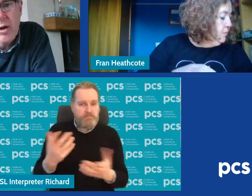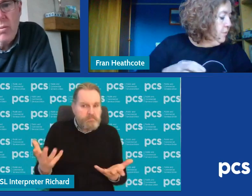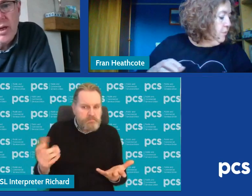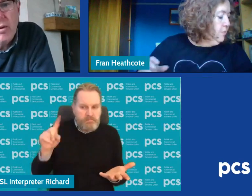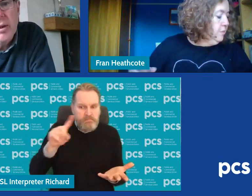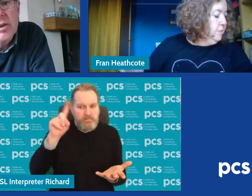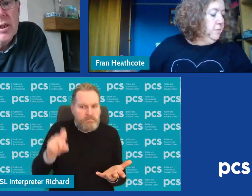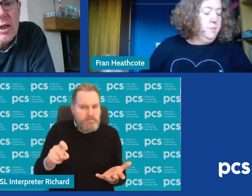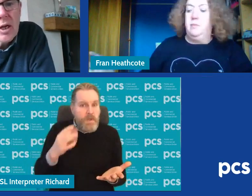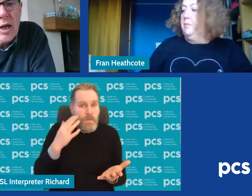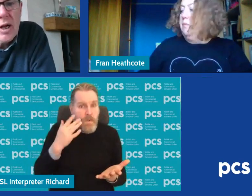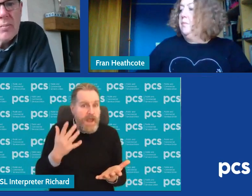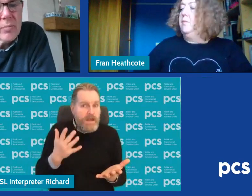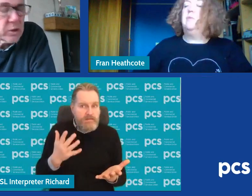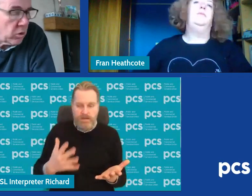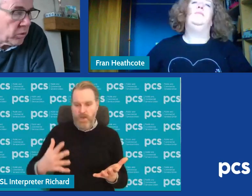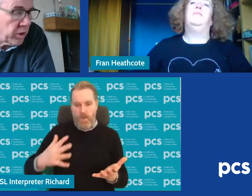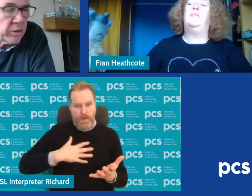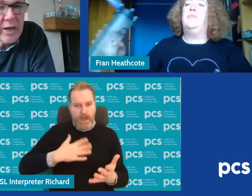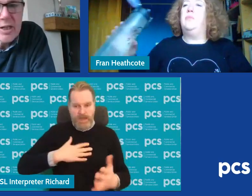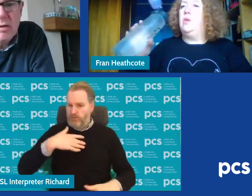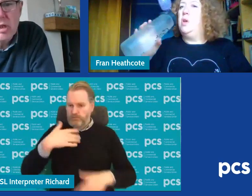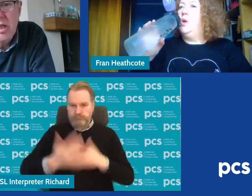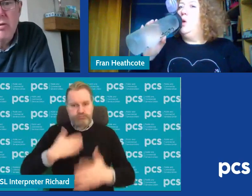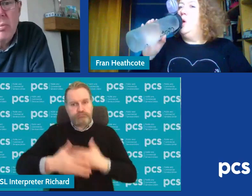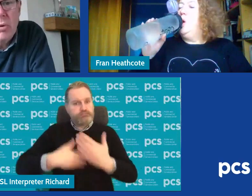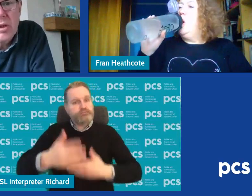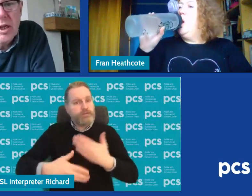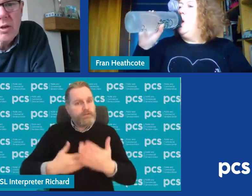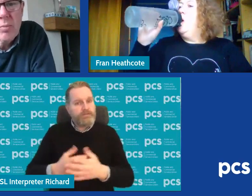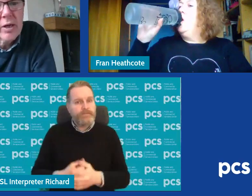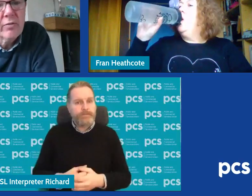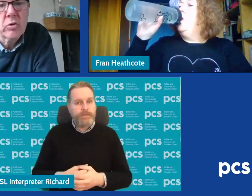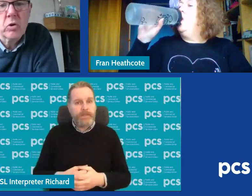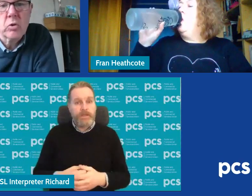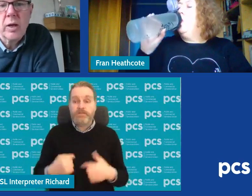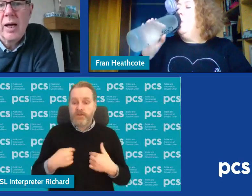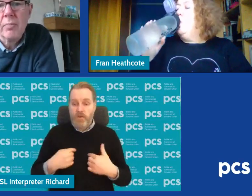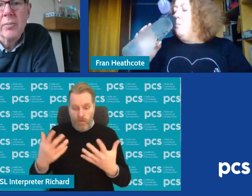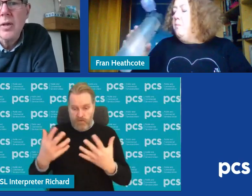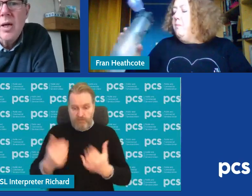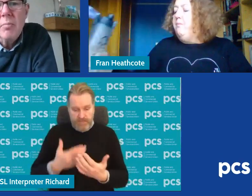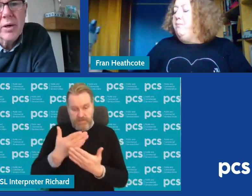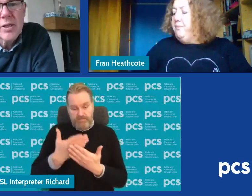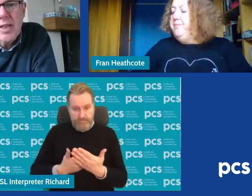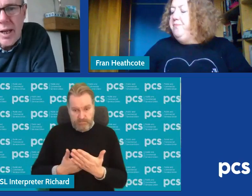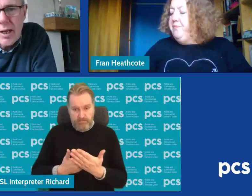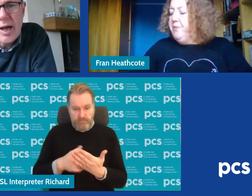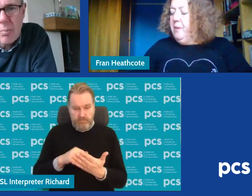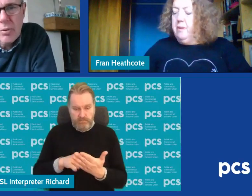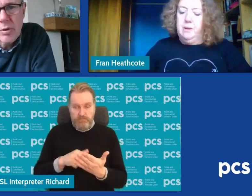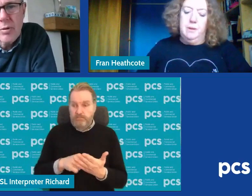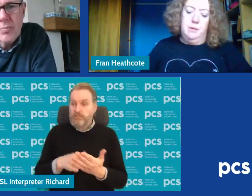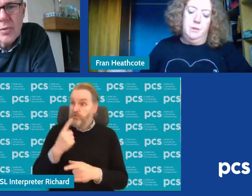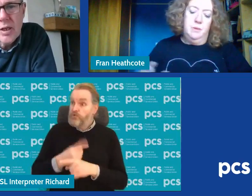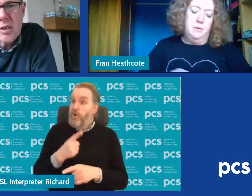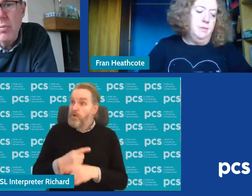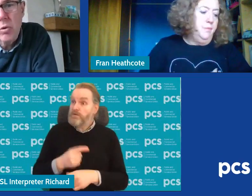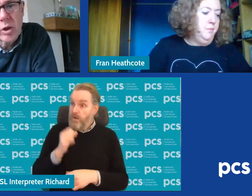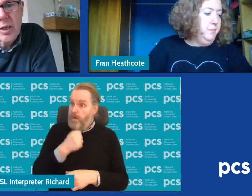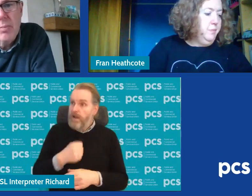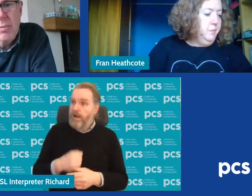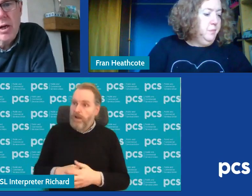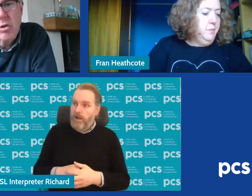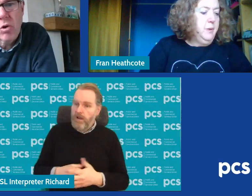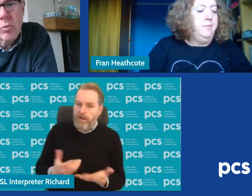We want to get on with ours. So, the NEC received a report today. We believe those talks will happen. But until they happen, it's